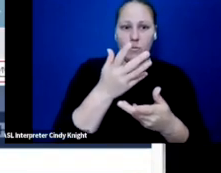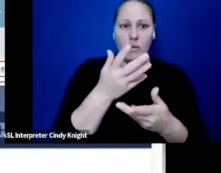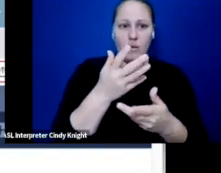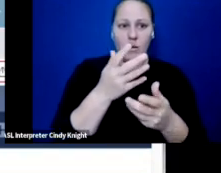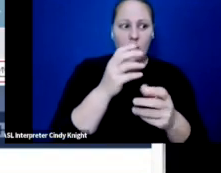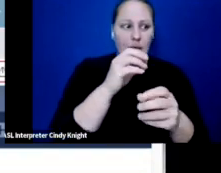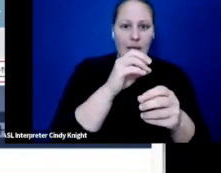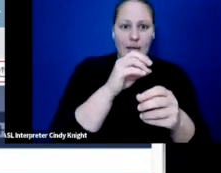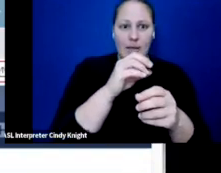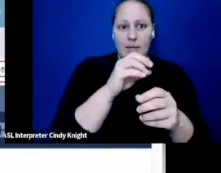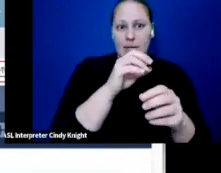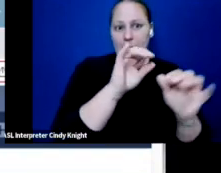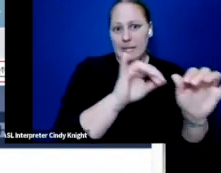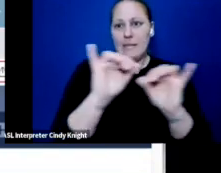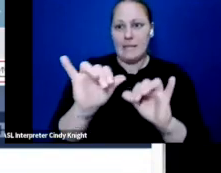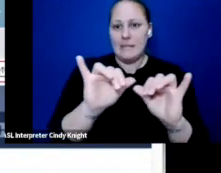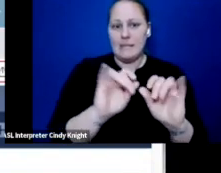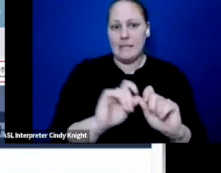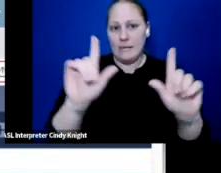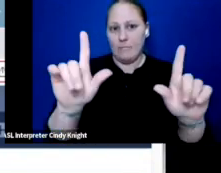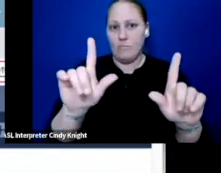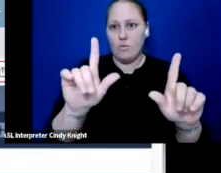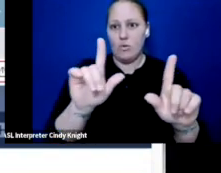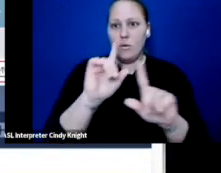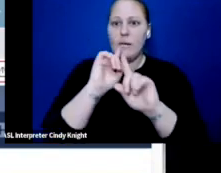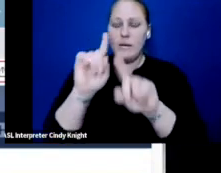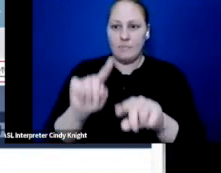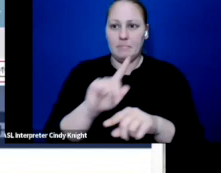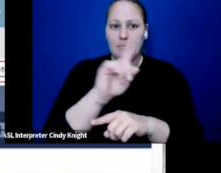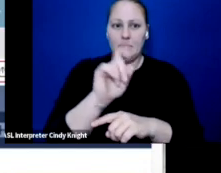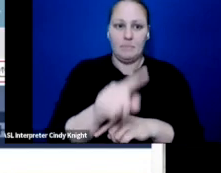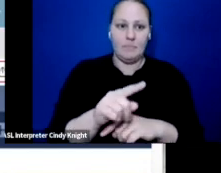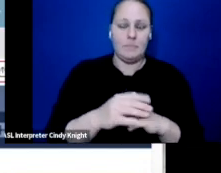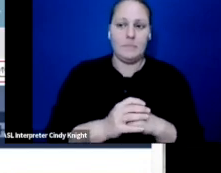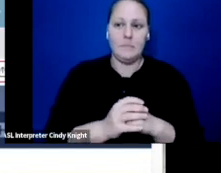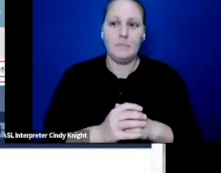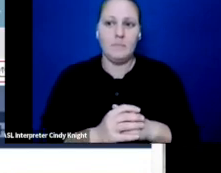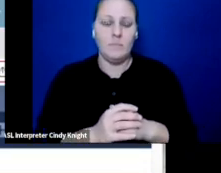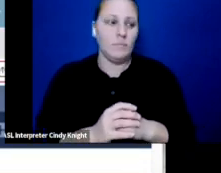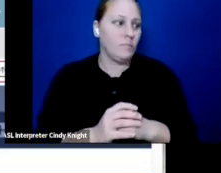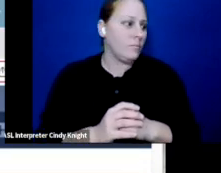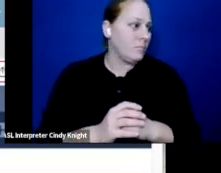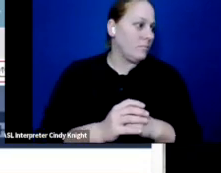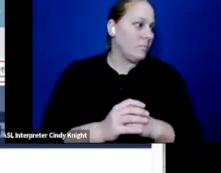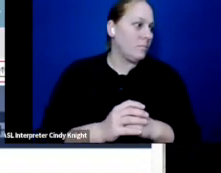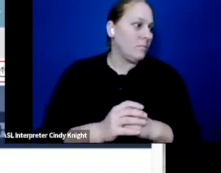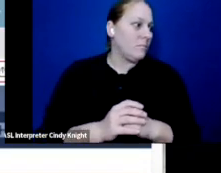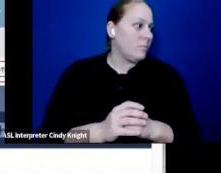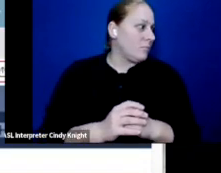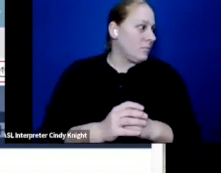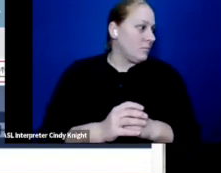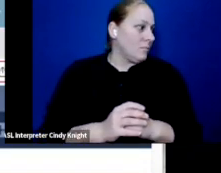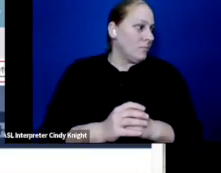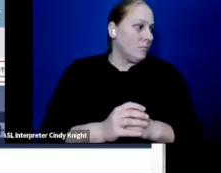here in the same window that they were answering the other data points about the interaction.